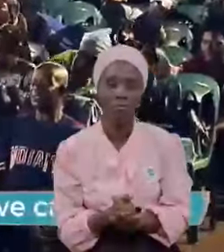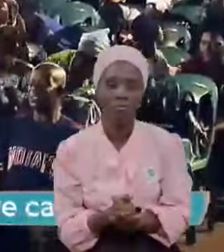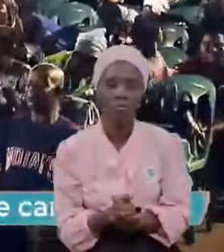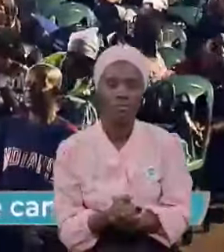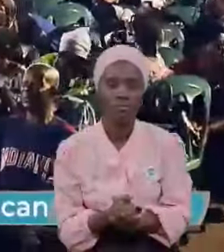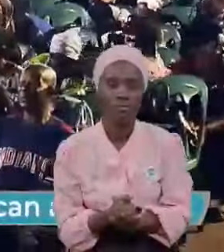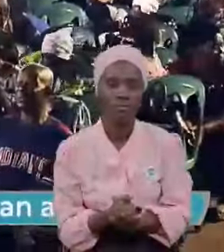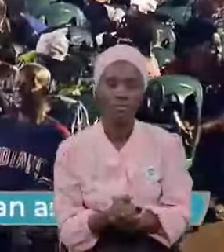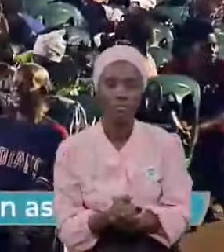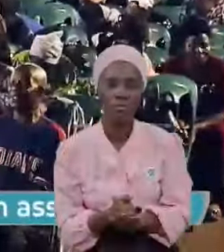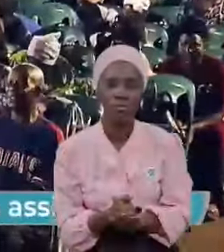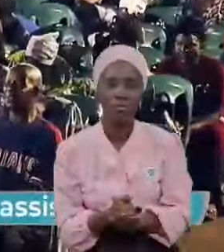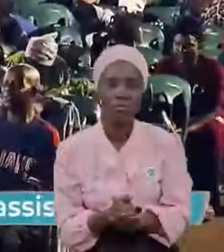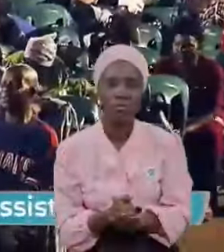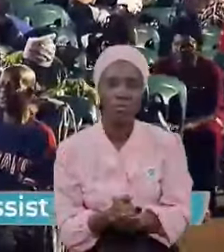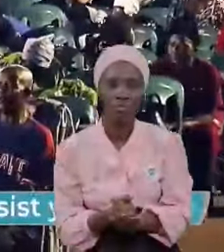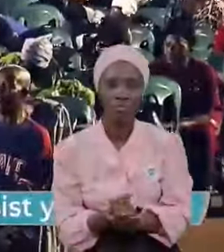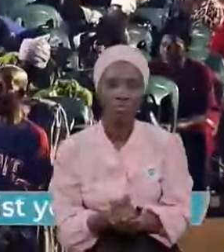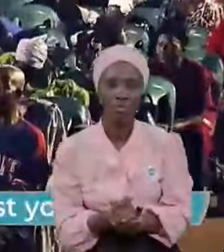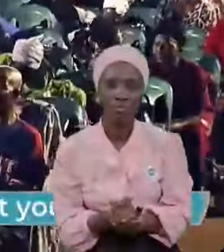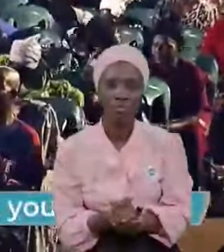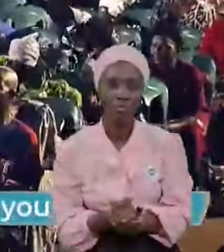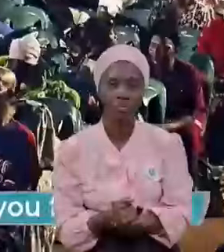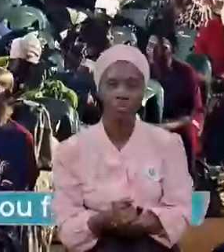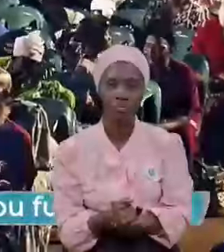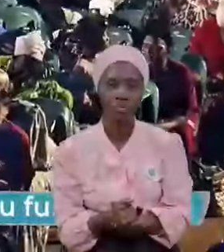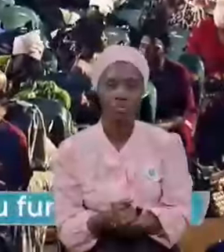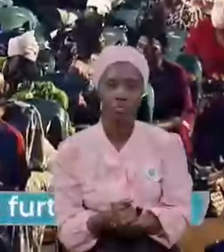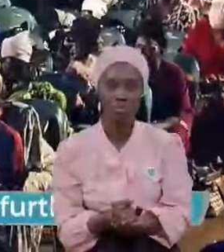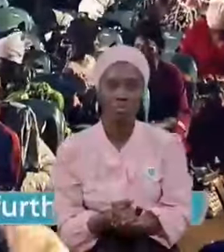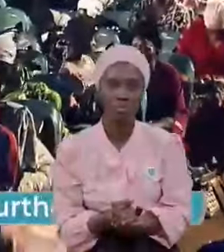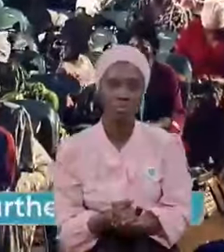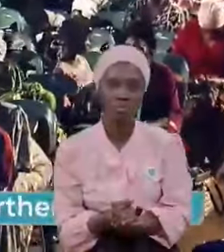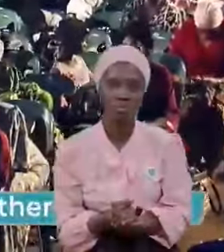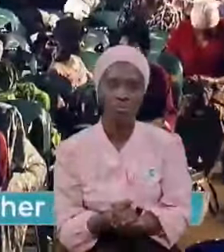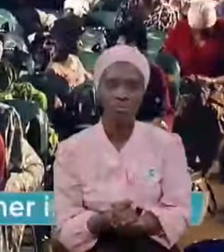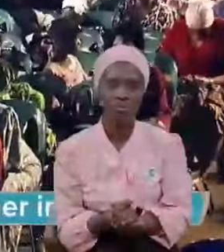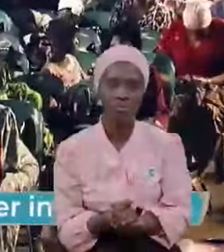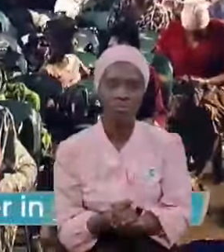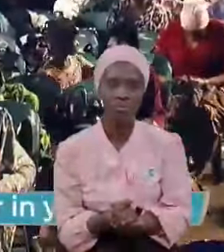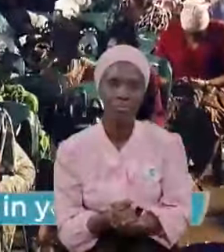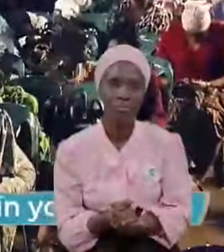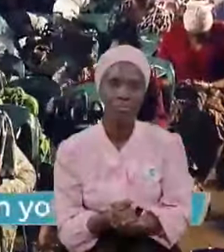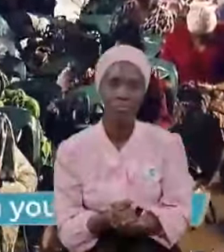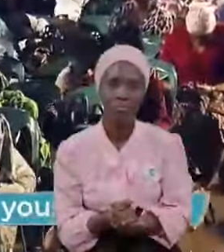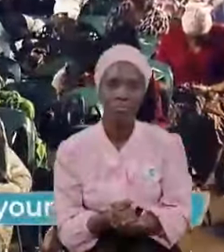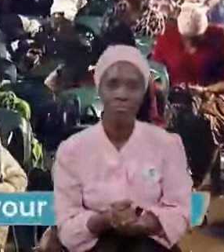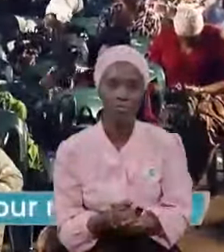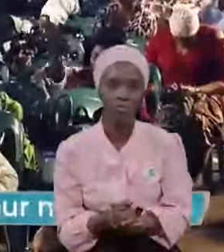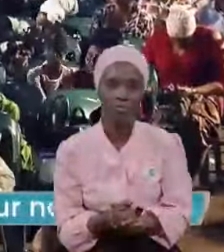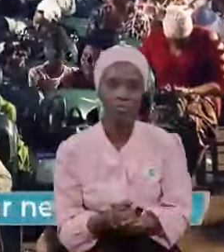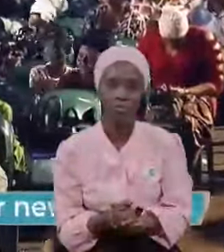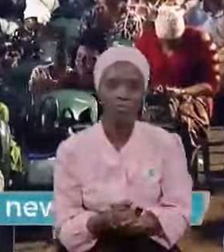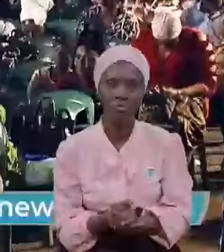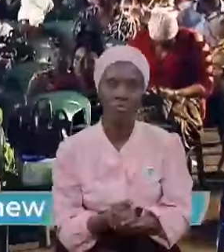Okay? They are still on. Please, let's be fast and let's also be thorough. Not just fast